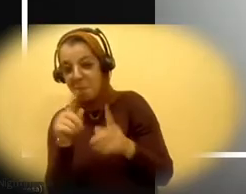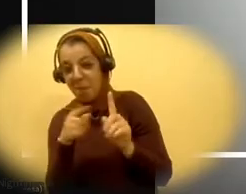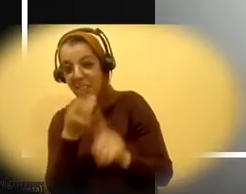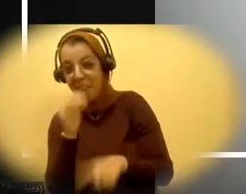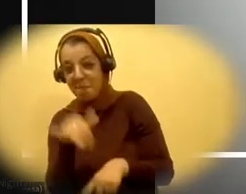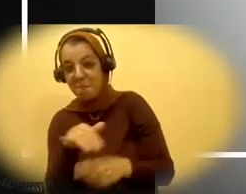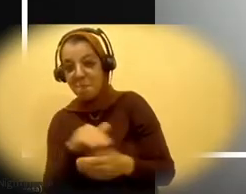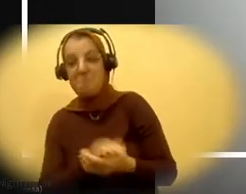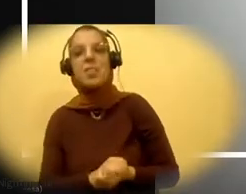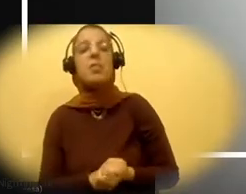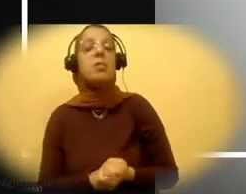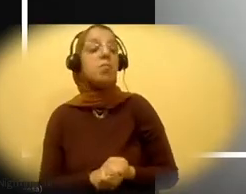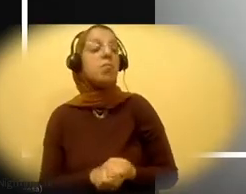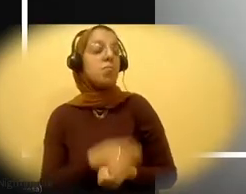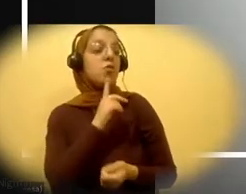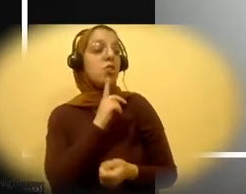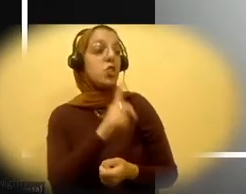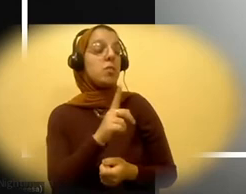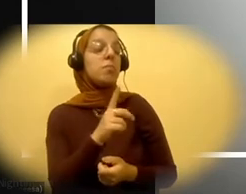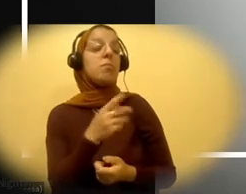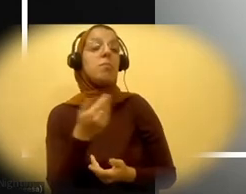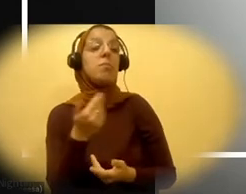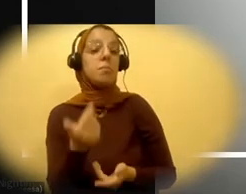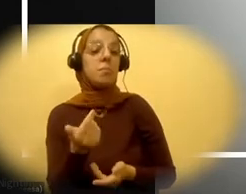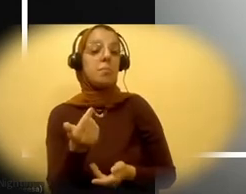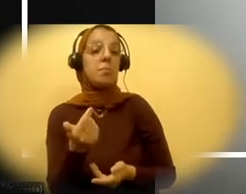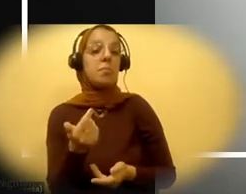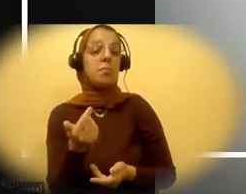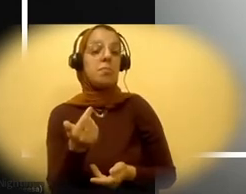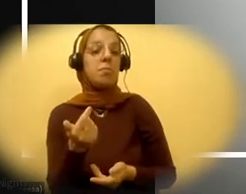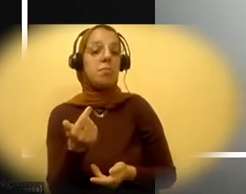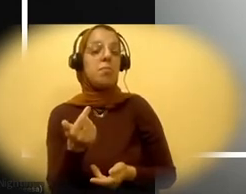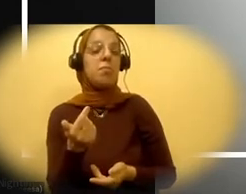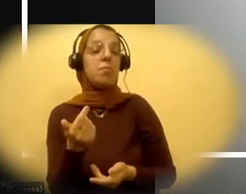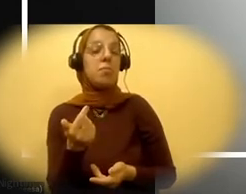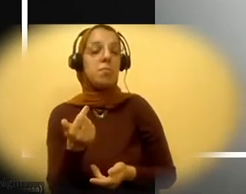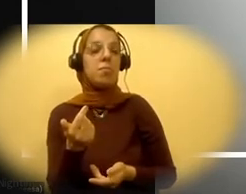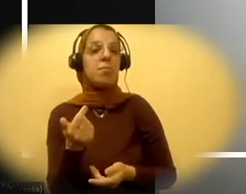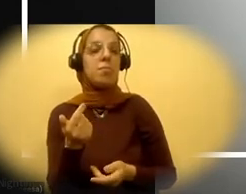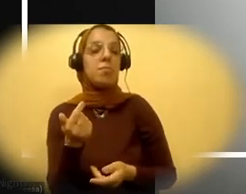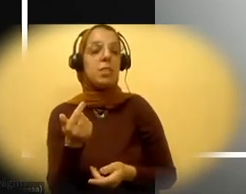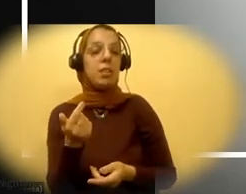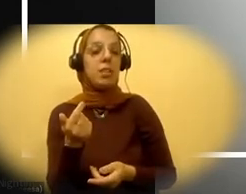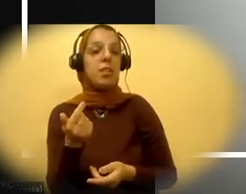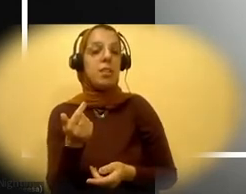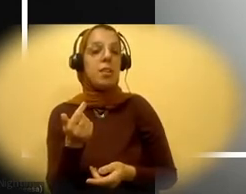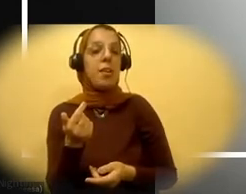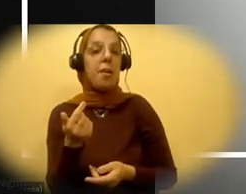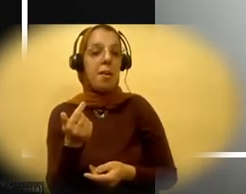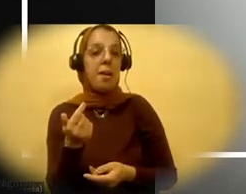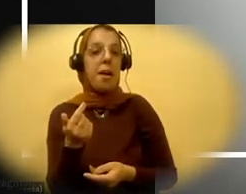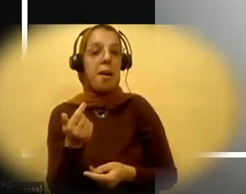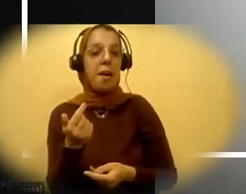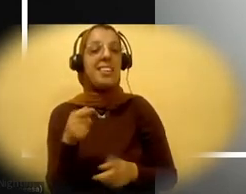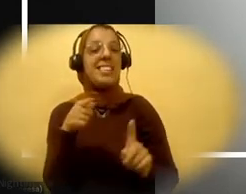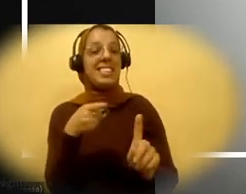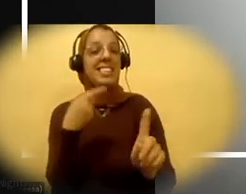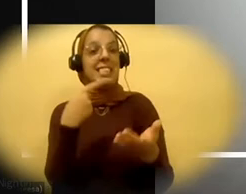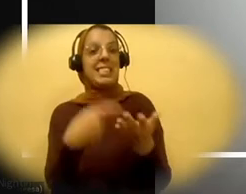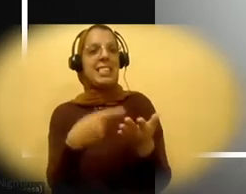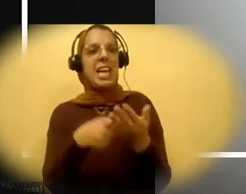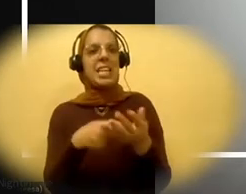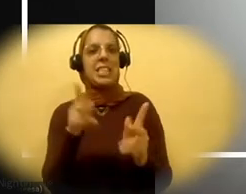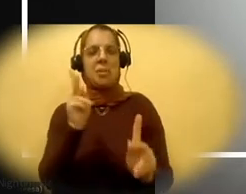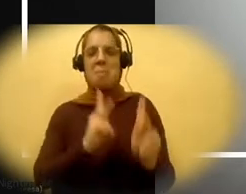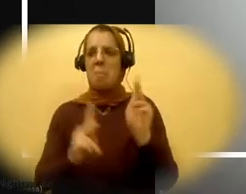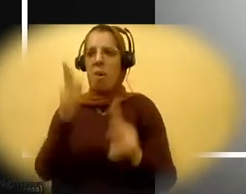Sure. So I think that it kind of just comes down to what we understand of Asianness, if that makes